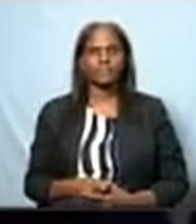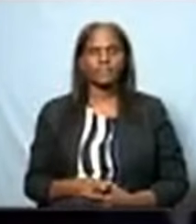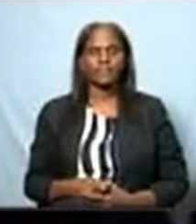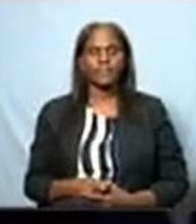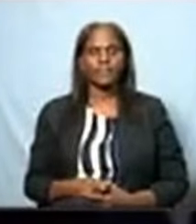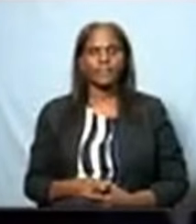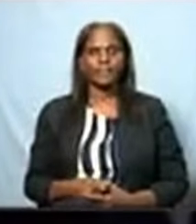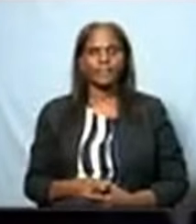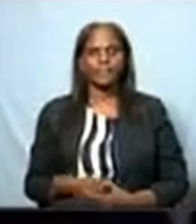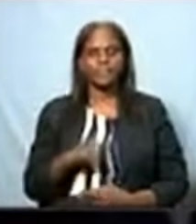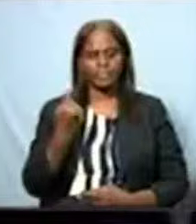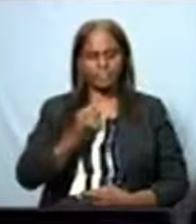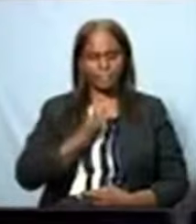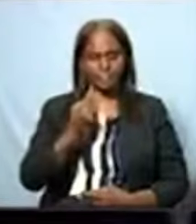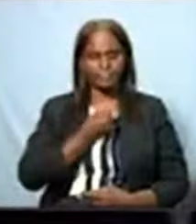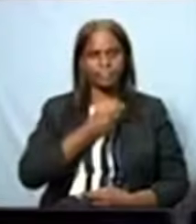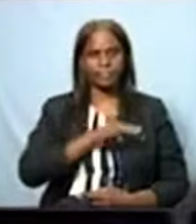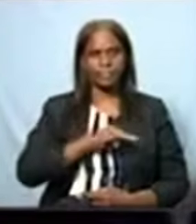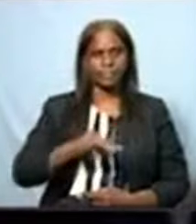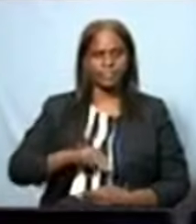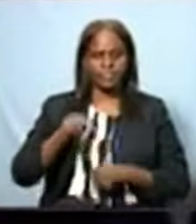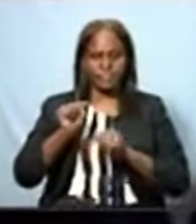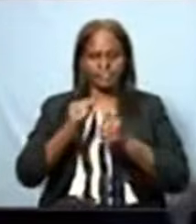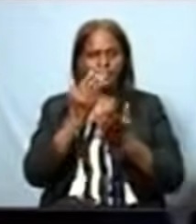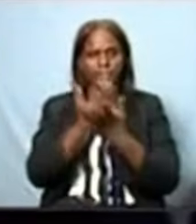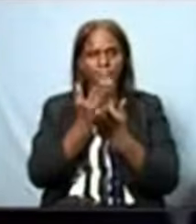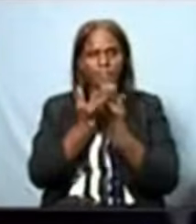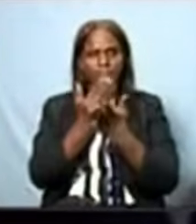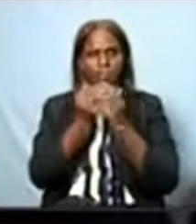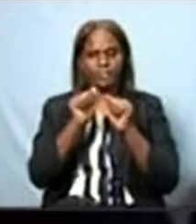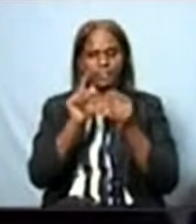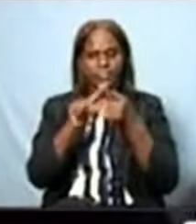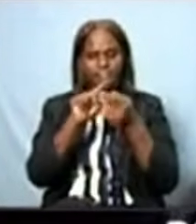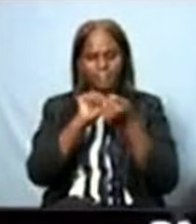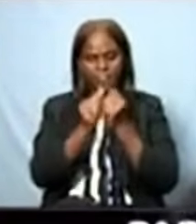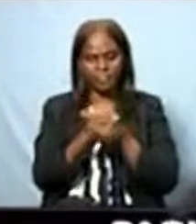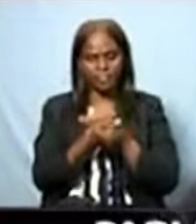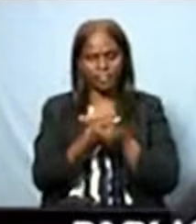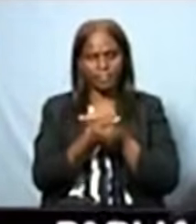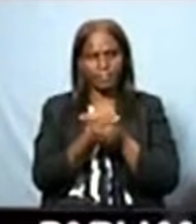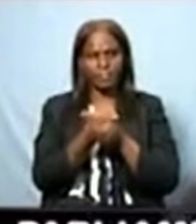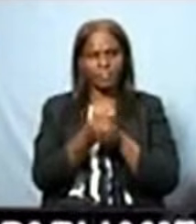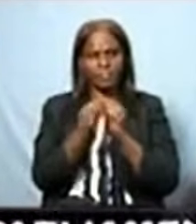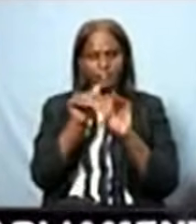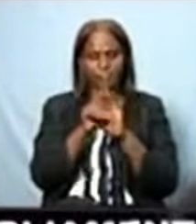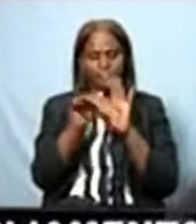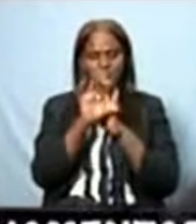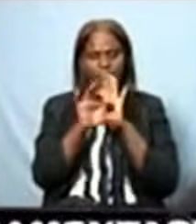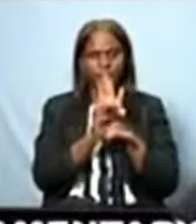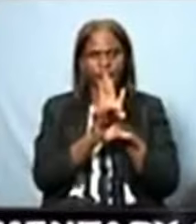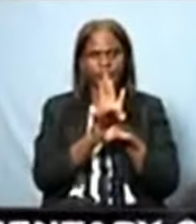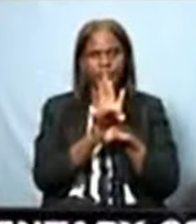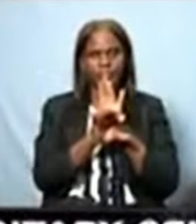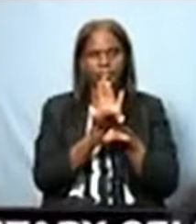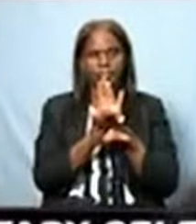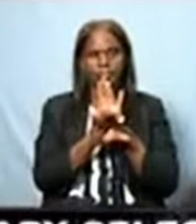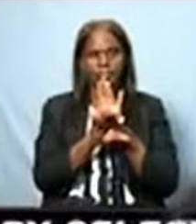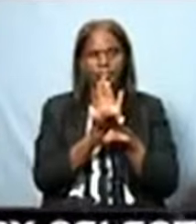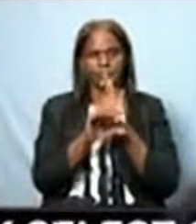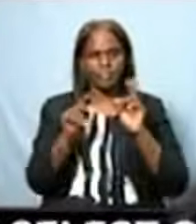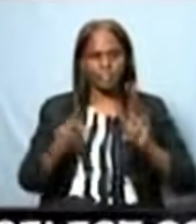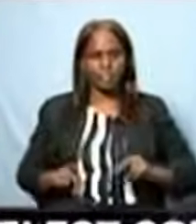that a single Member of Parliament can move a motion to amend an article in a constitution? Yes